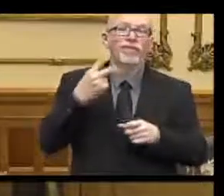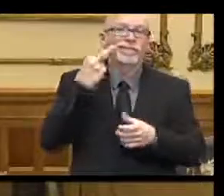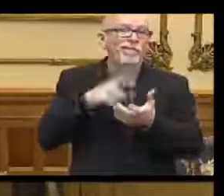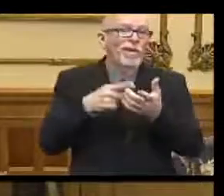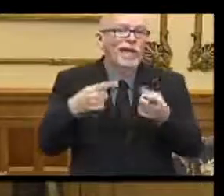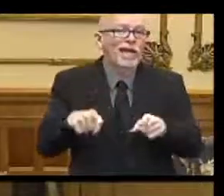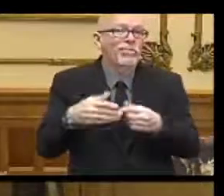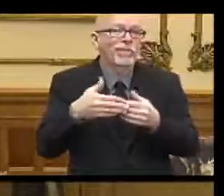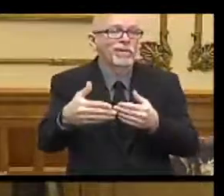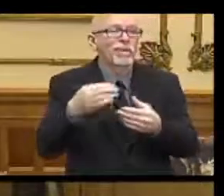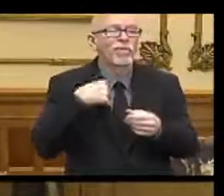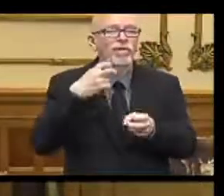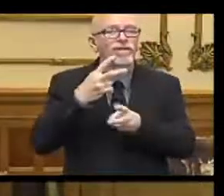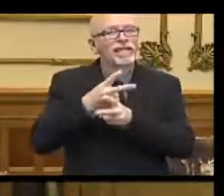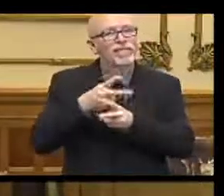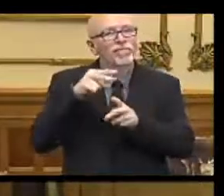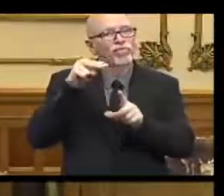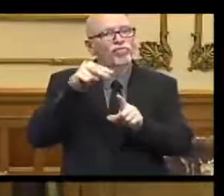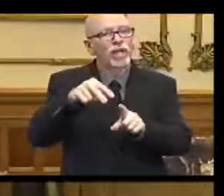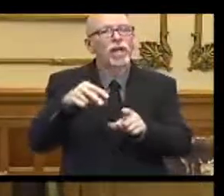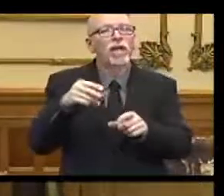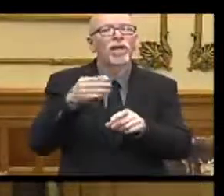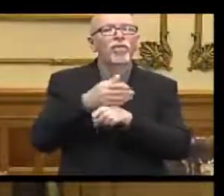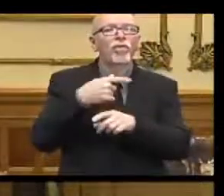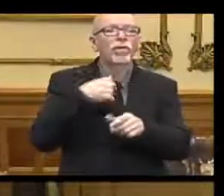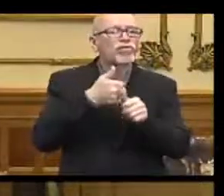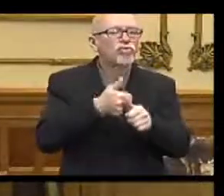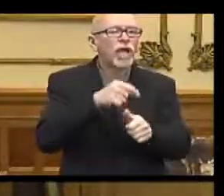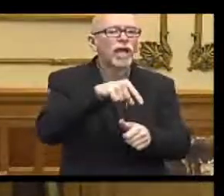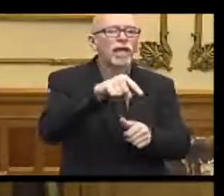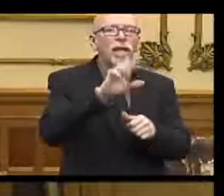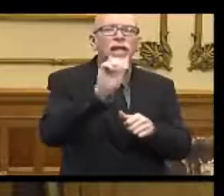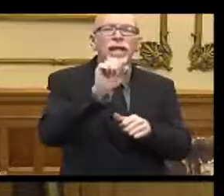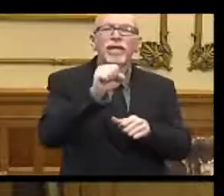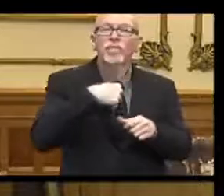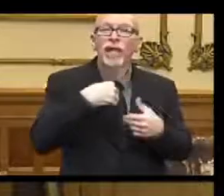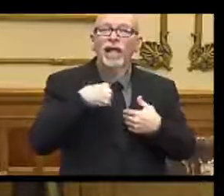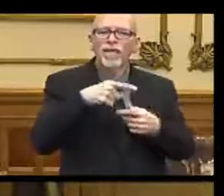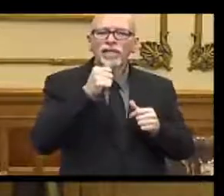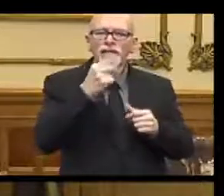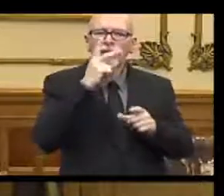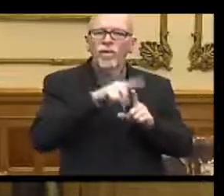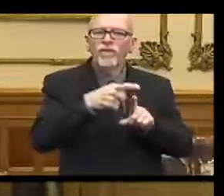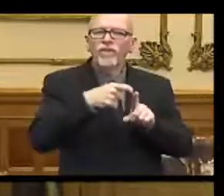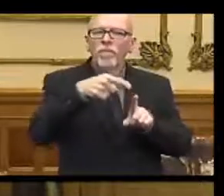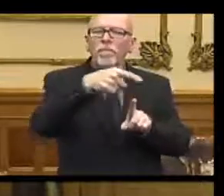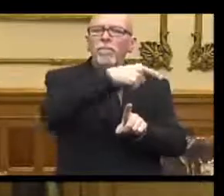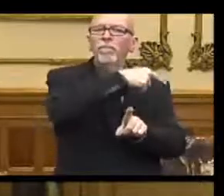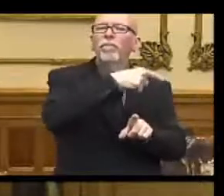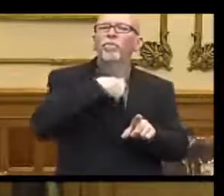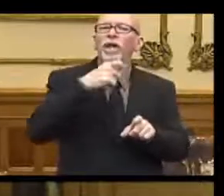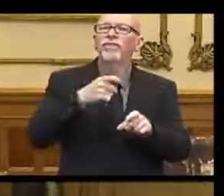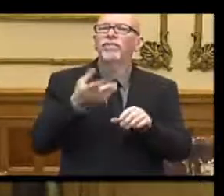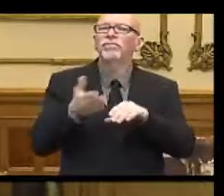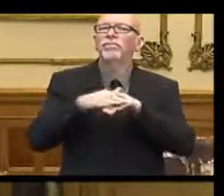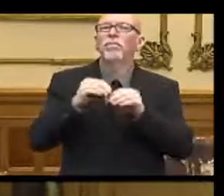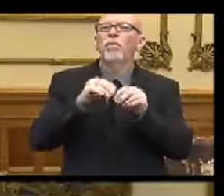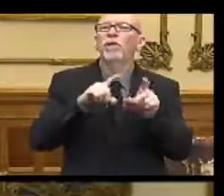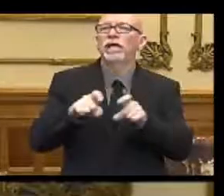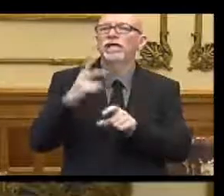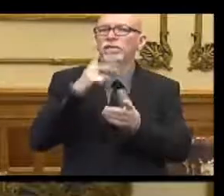happening and keep track through contact tracing of the number of cases that we have and increase testing, and so we'll know what we need to do at that